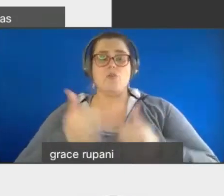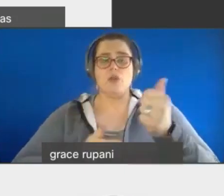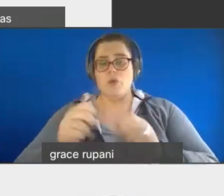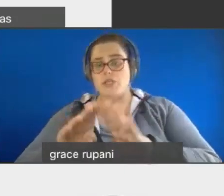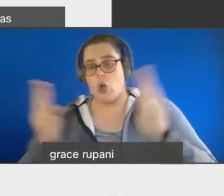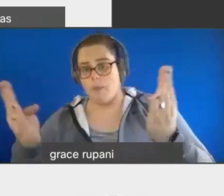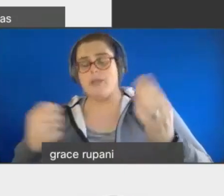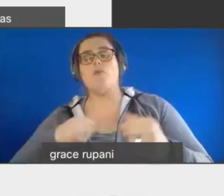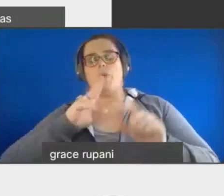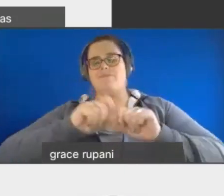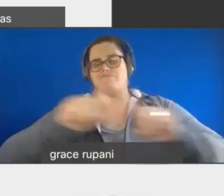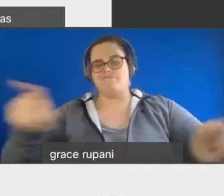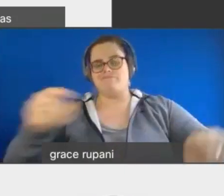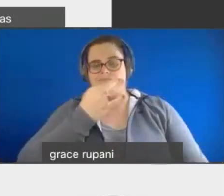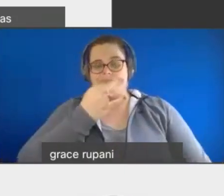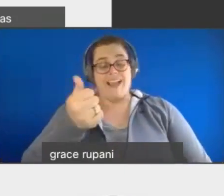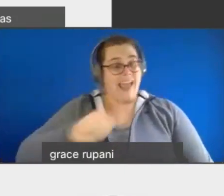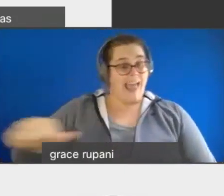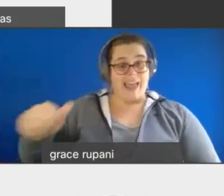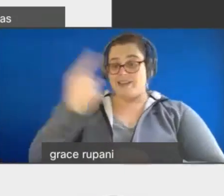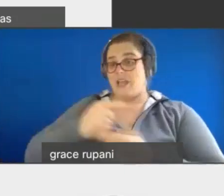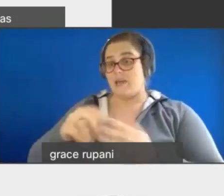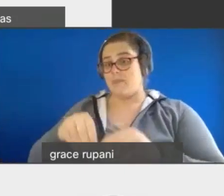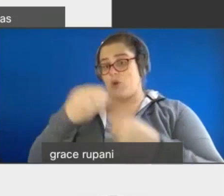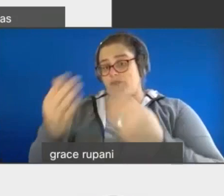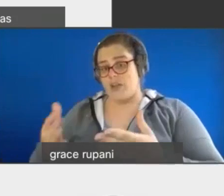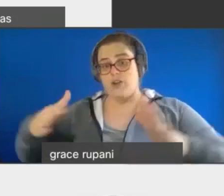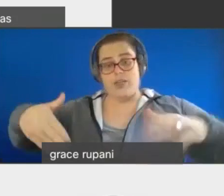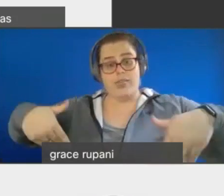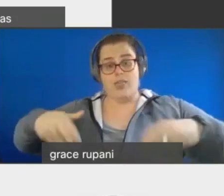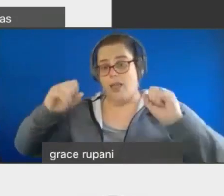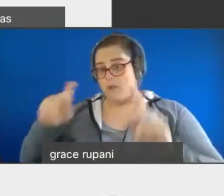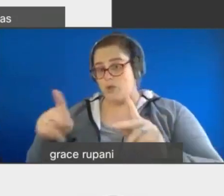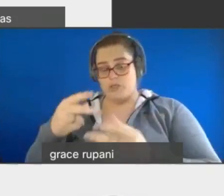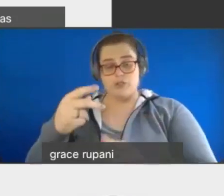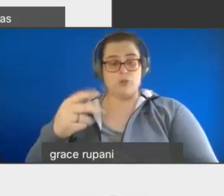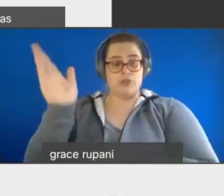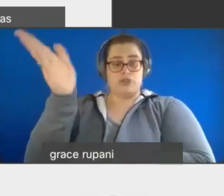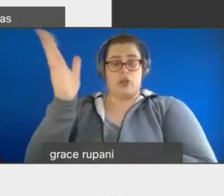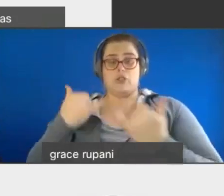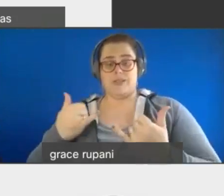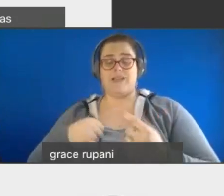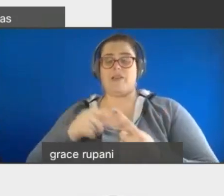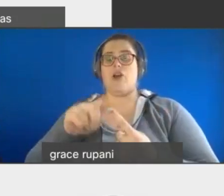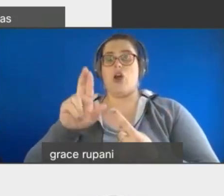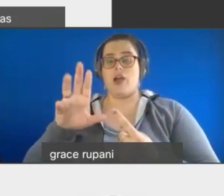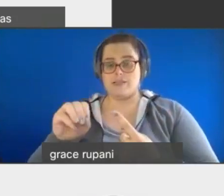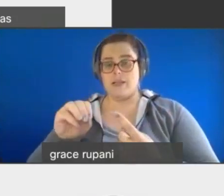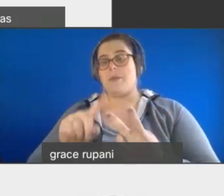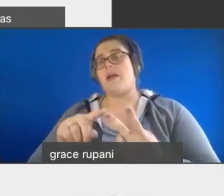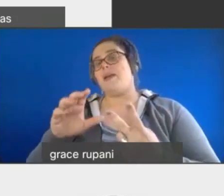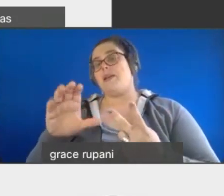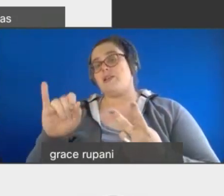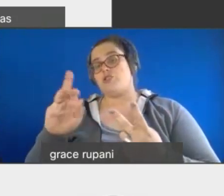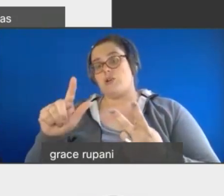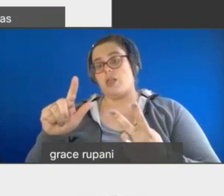Any day provider who has not had the opportunity to talk today, I see that Circle of Care and RCM were not able to discuss today. Please